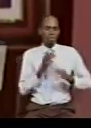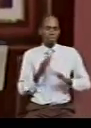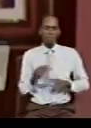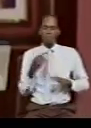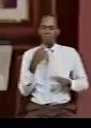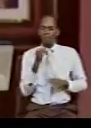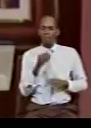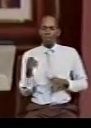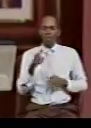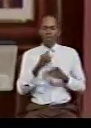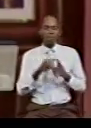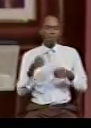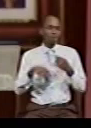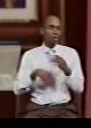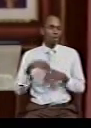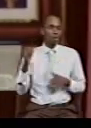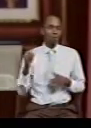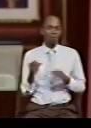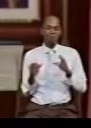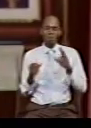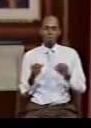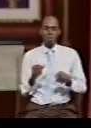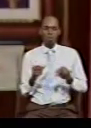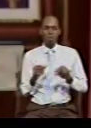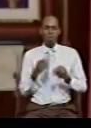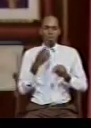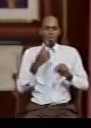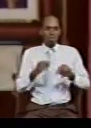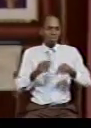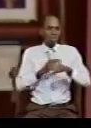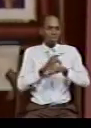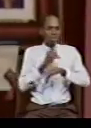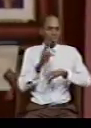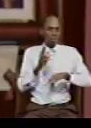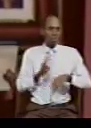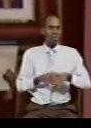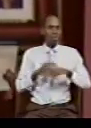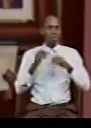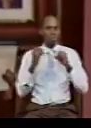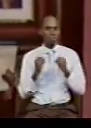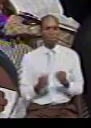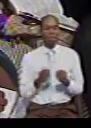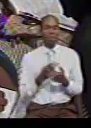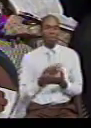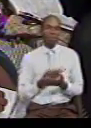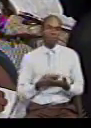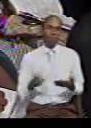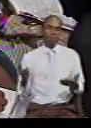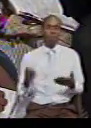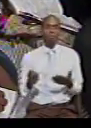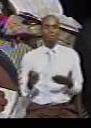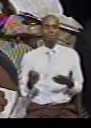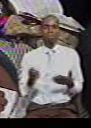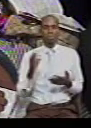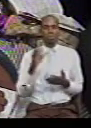there. The natural power failed. Or super. I said super.